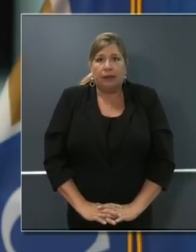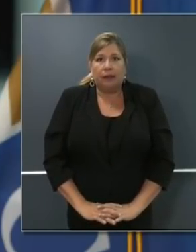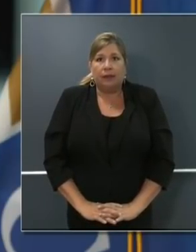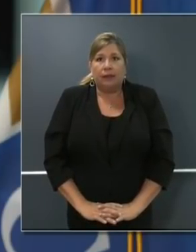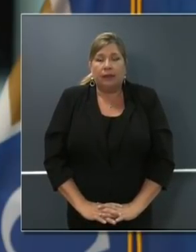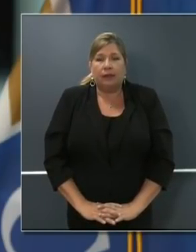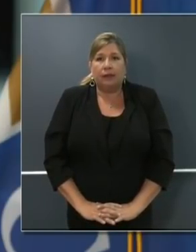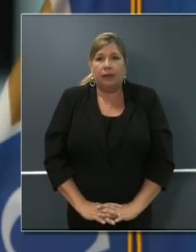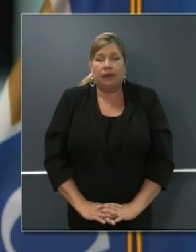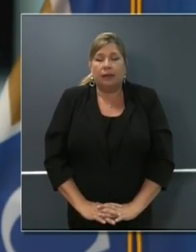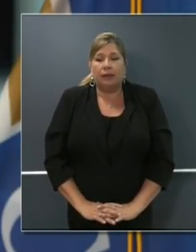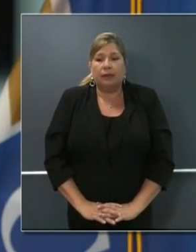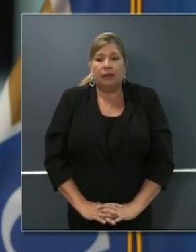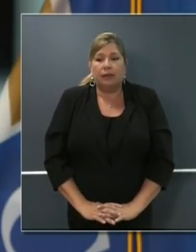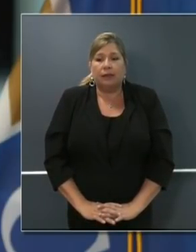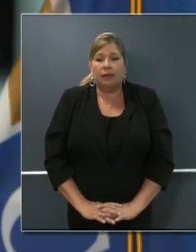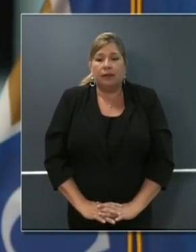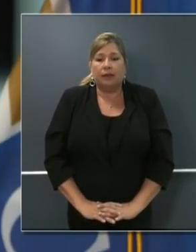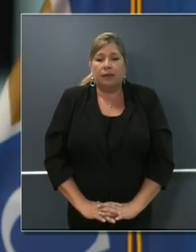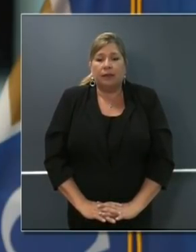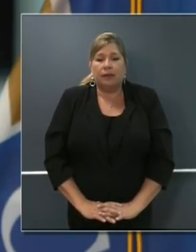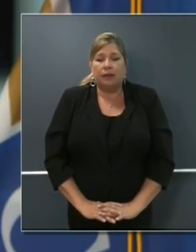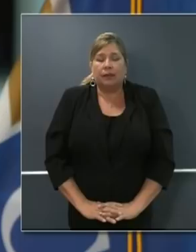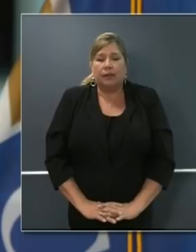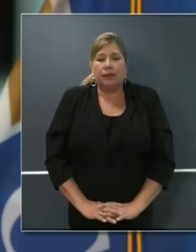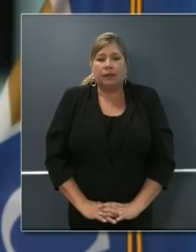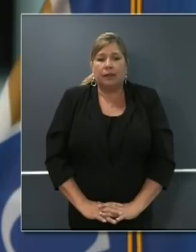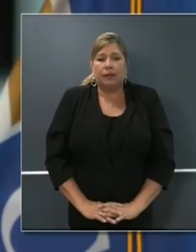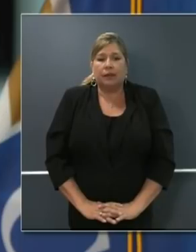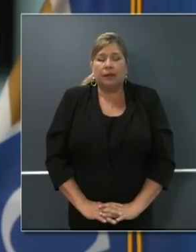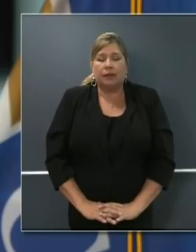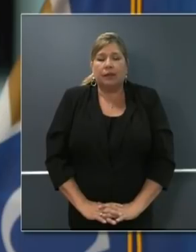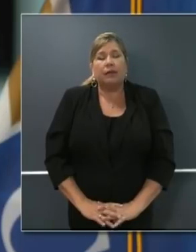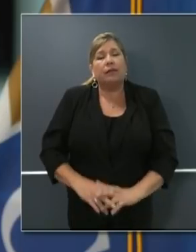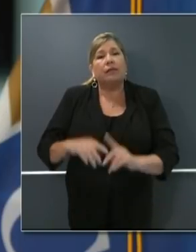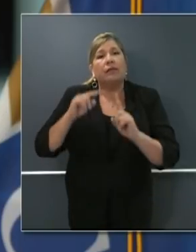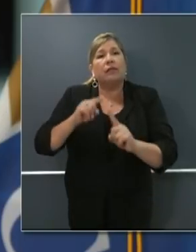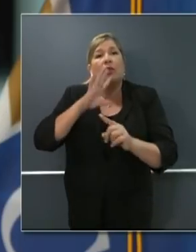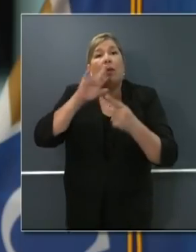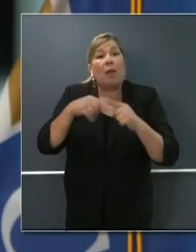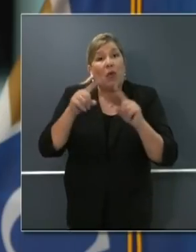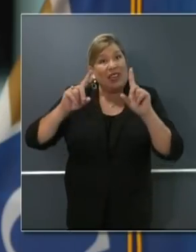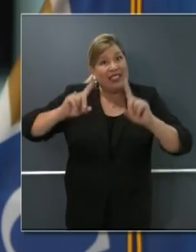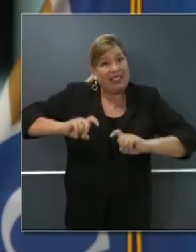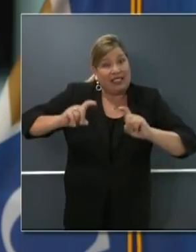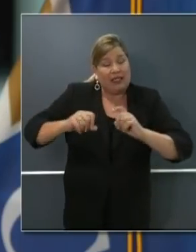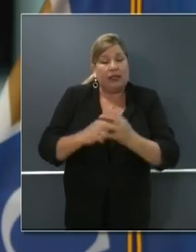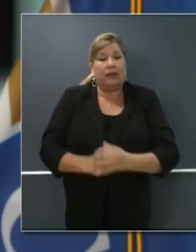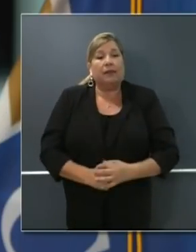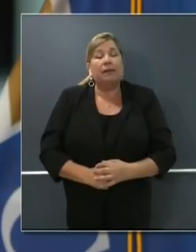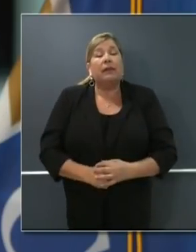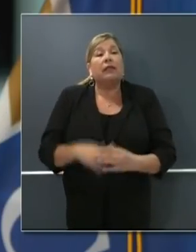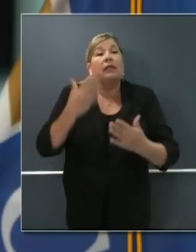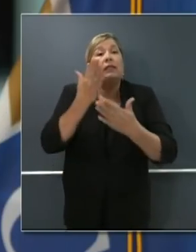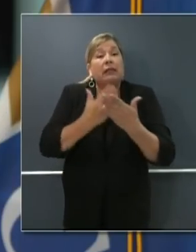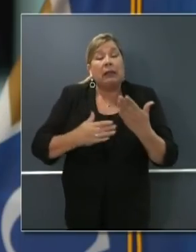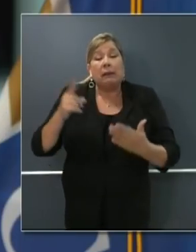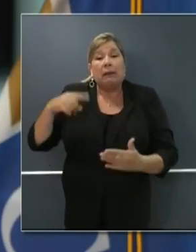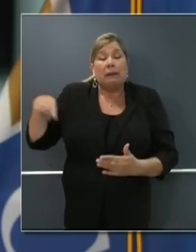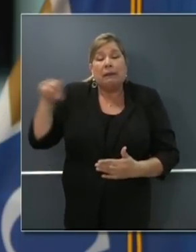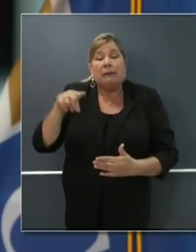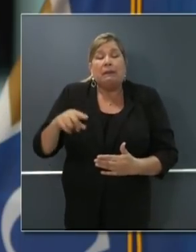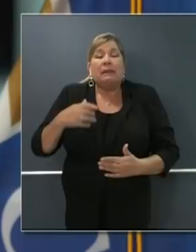We've had a few outbreaks here in the Bay Area at some congregate homeless shelters. And a recent CDC report did